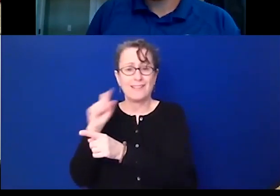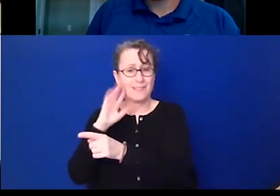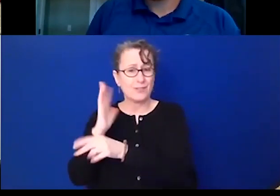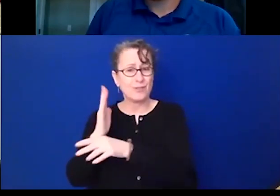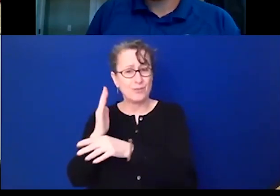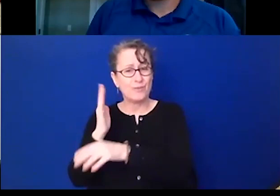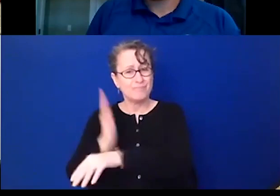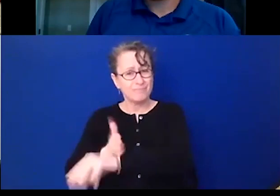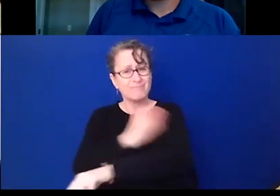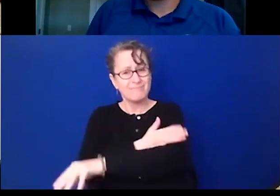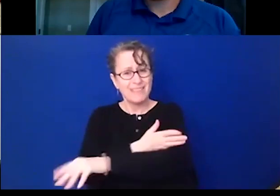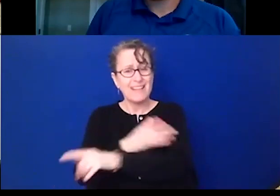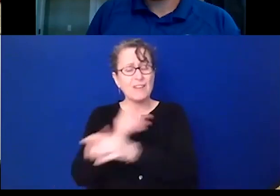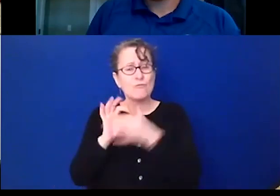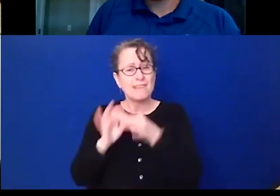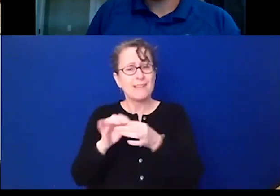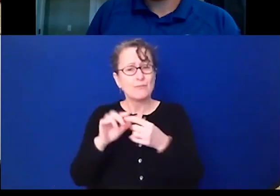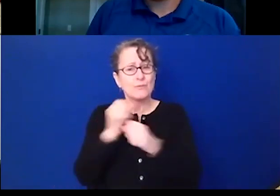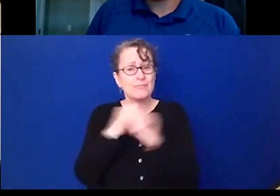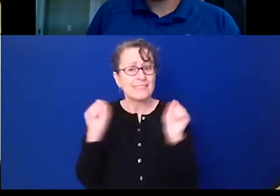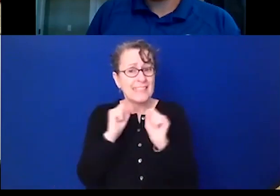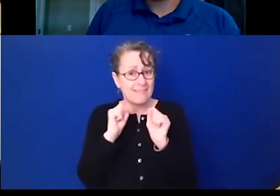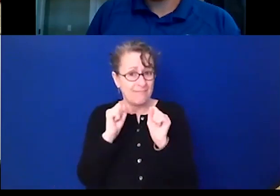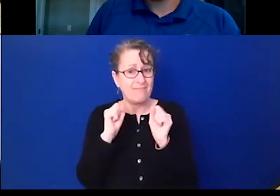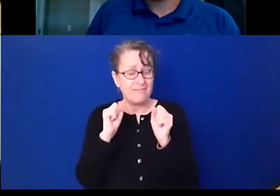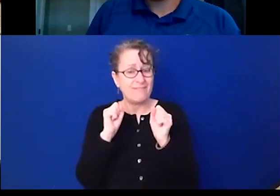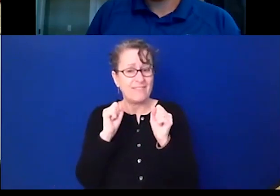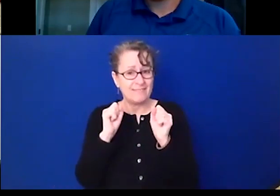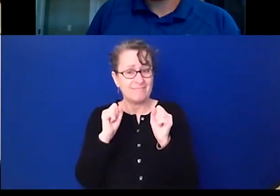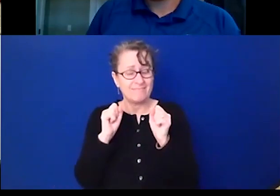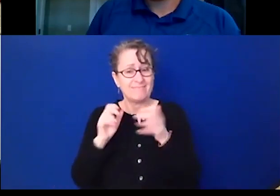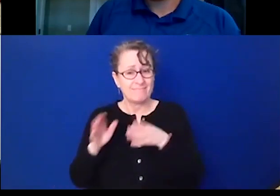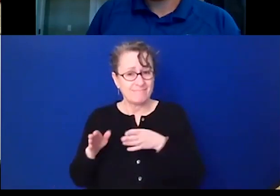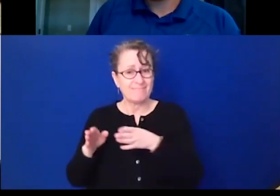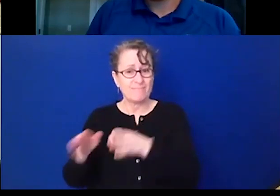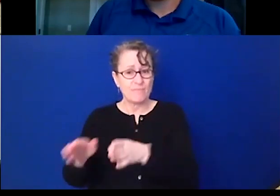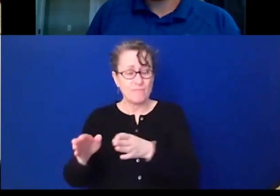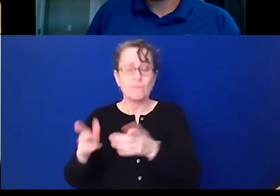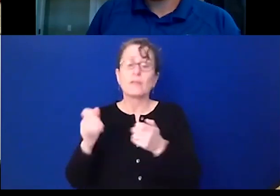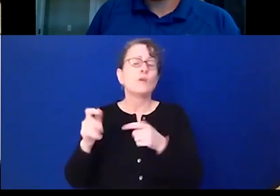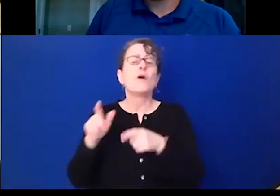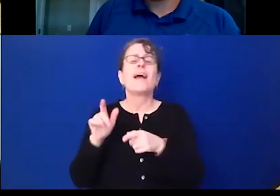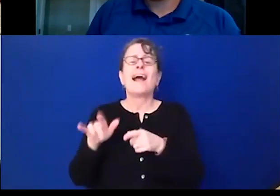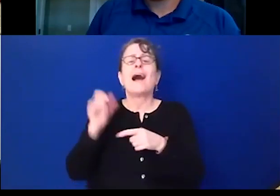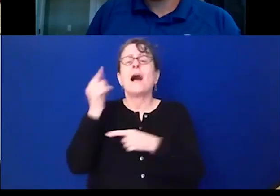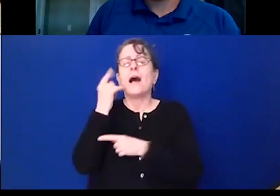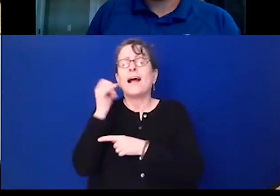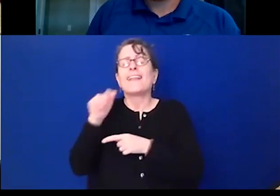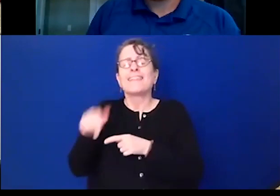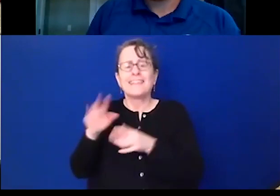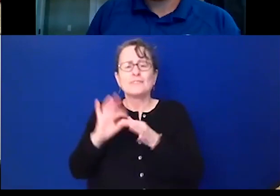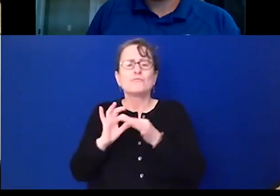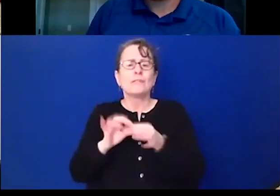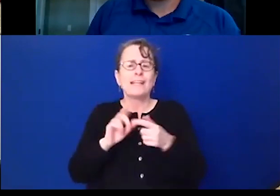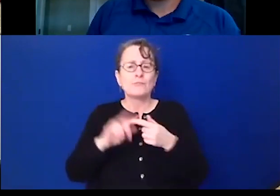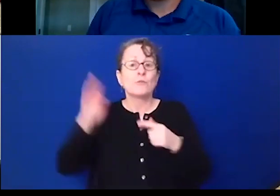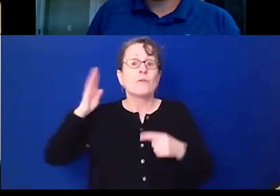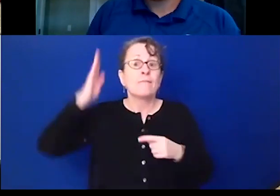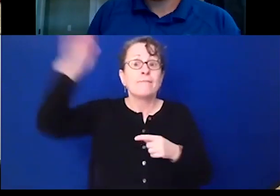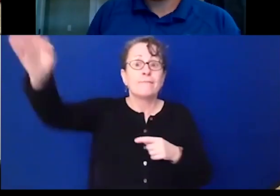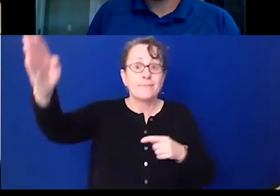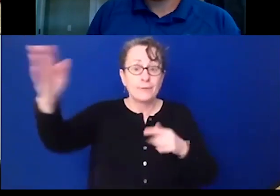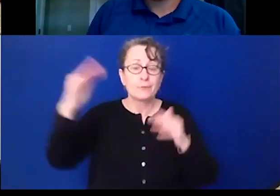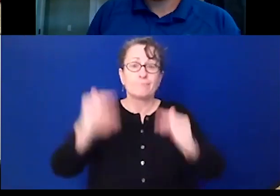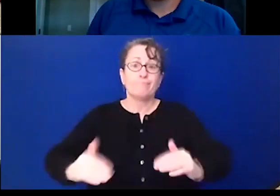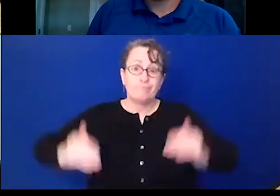this item just a few minutes ago about a longer term, very large scale improvement that VTrans is planning. It'll be when